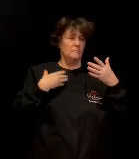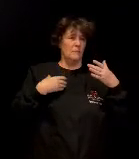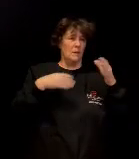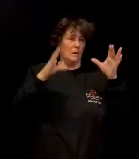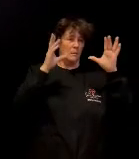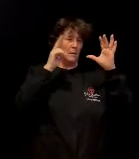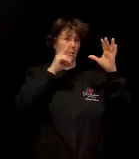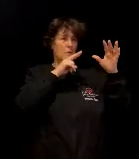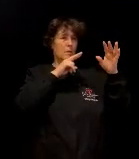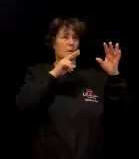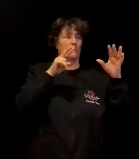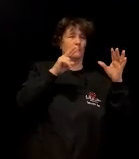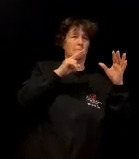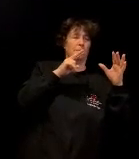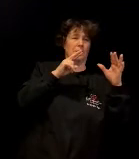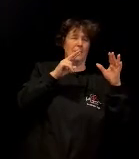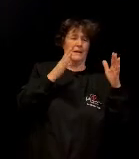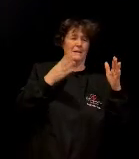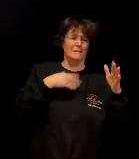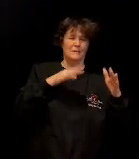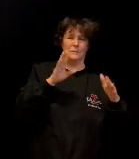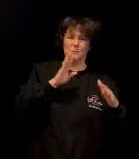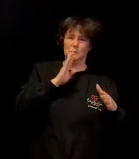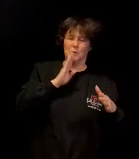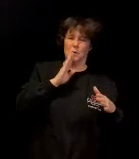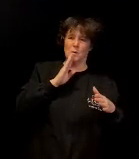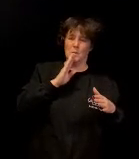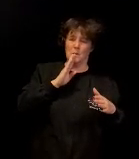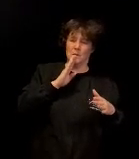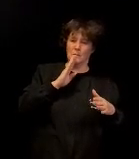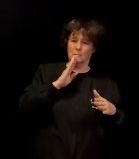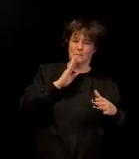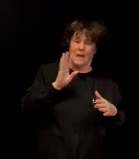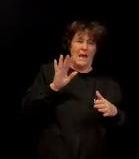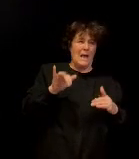question. He's a church demographic guy, and he said, you know, how do you see the